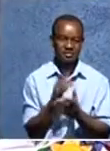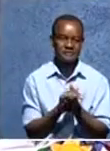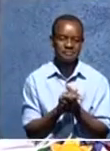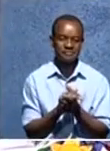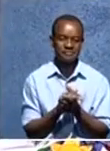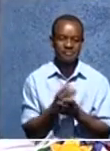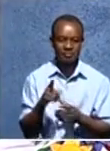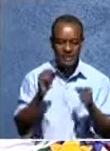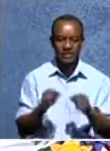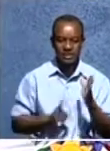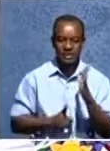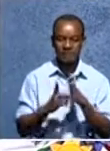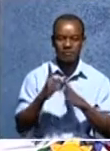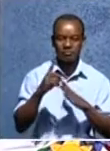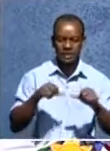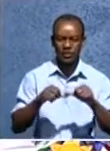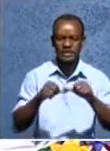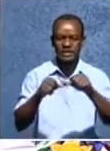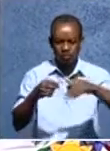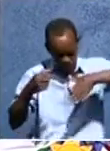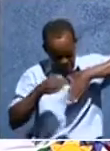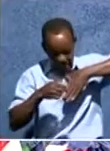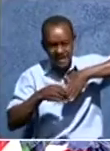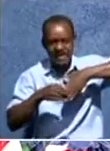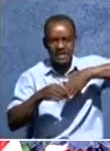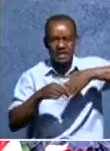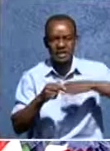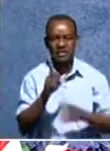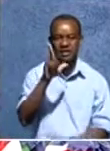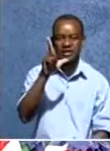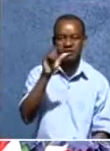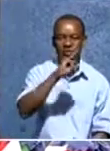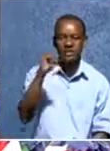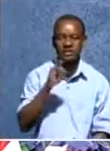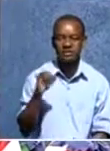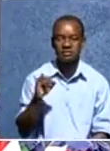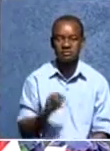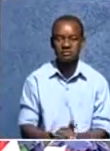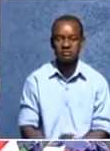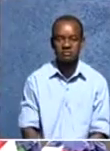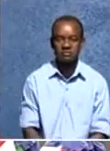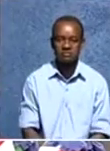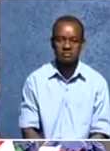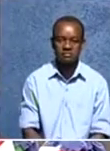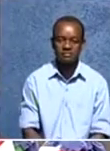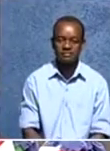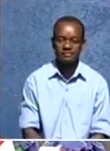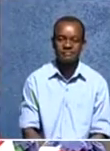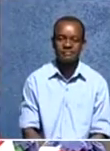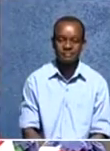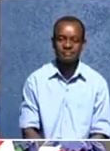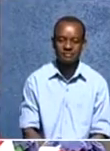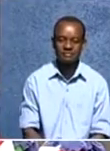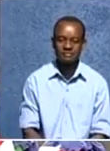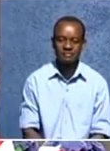infrastructure development to keep people busy. While they are there. Mm-hmm. You've got great plans at the Namibia Airports Company